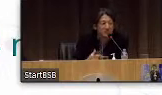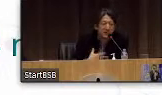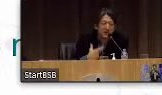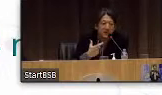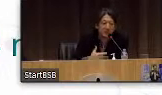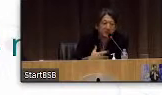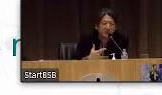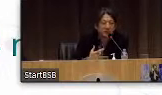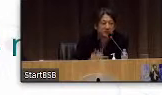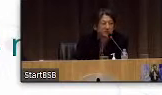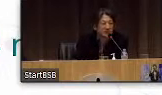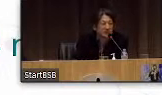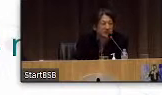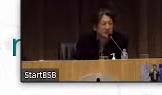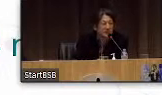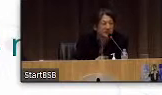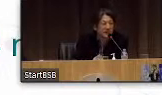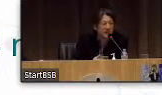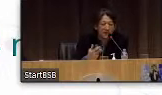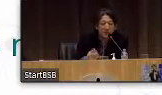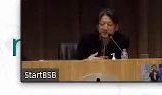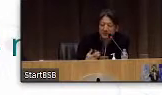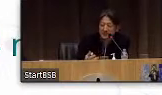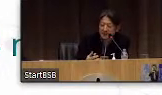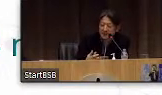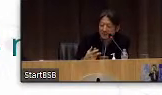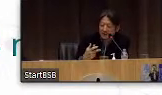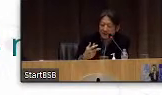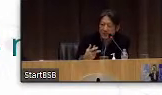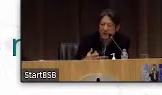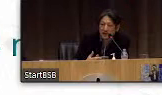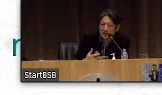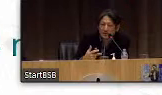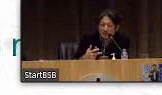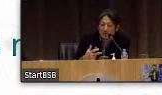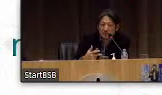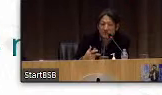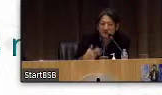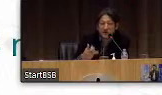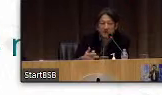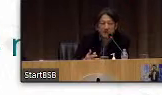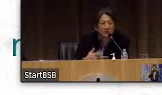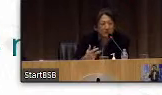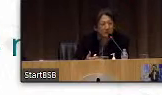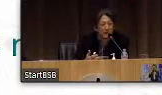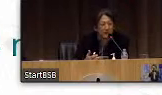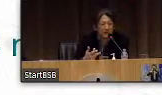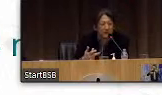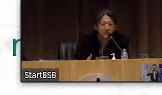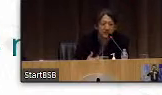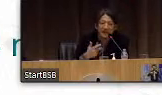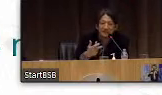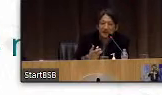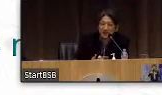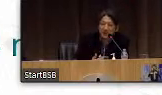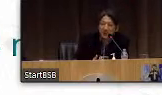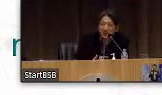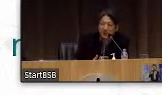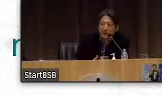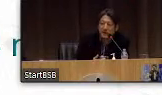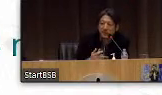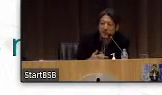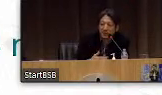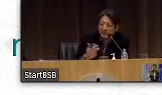deaths day, it demands an effort from CONAS to build a tool that